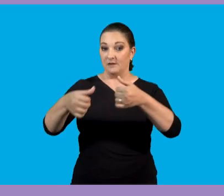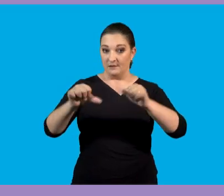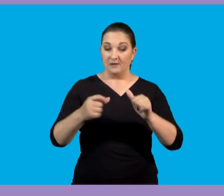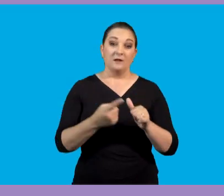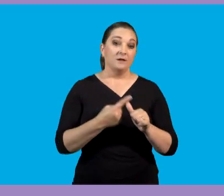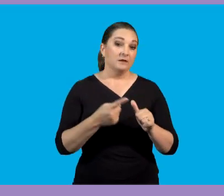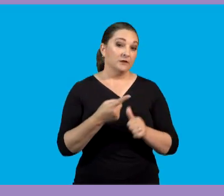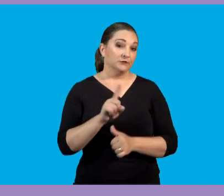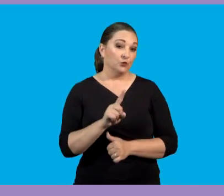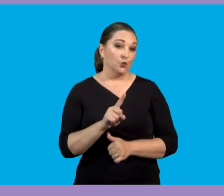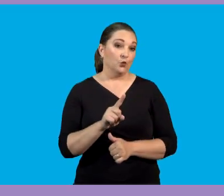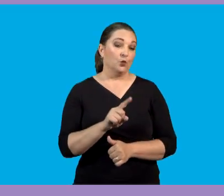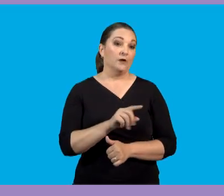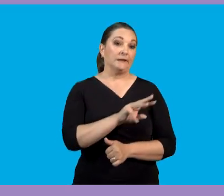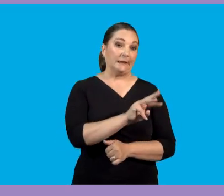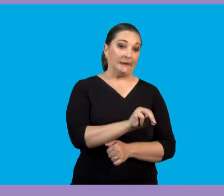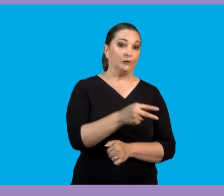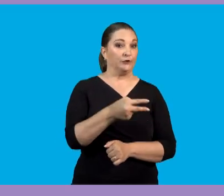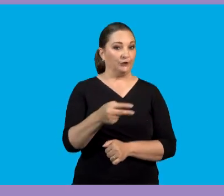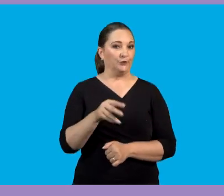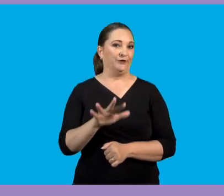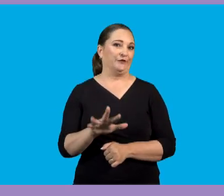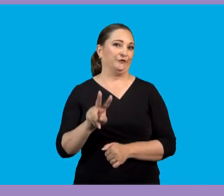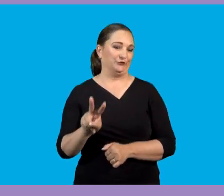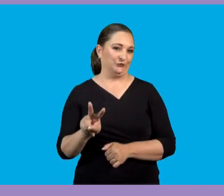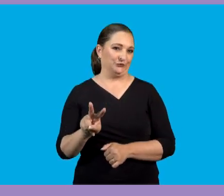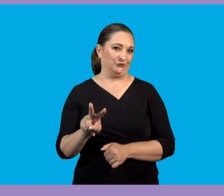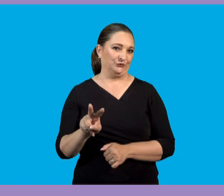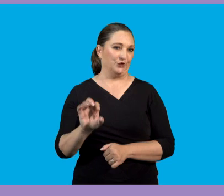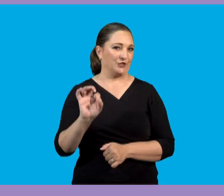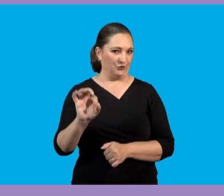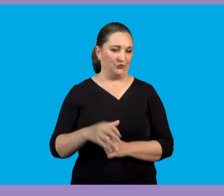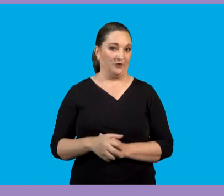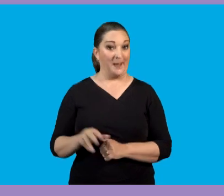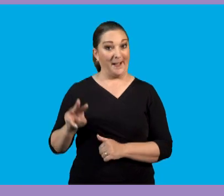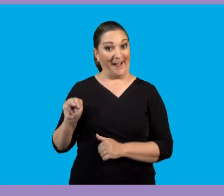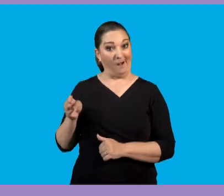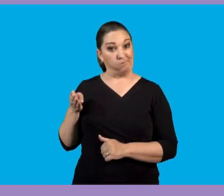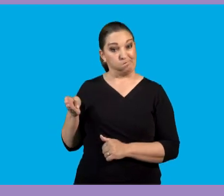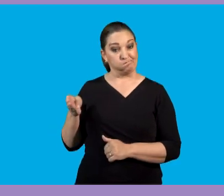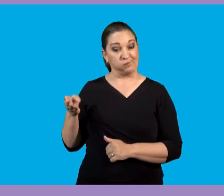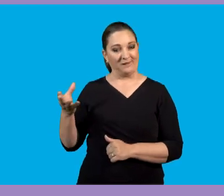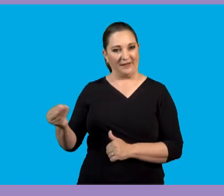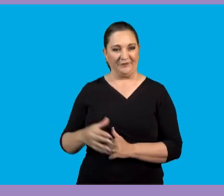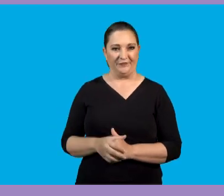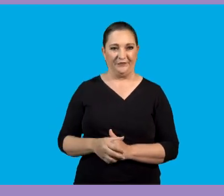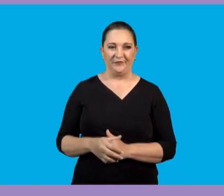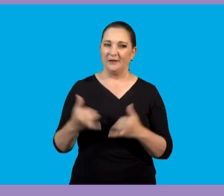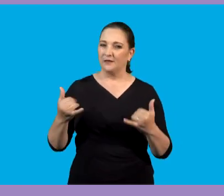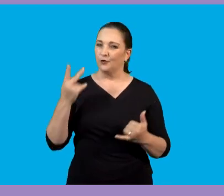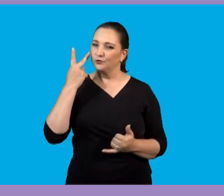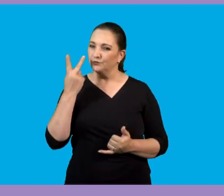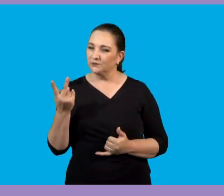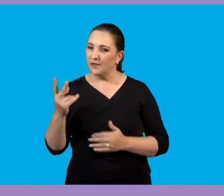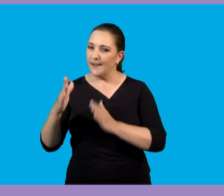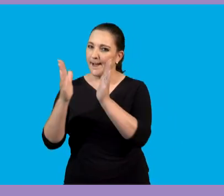128 degrees, and that is 52 degrees. So we can see there that angle M is 52 degrees.